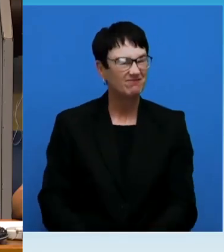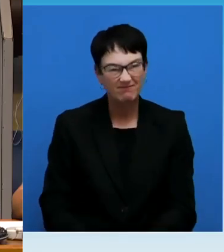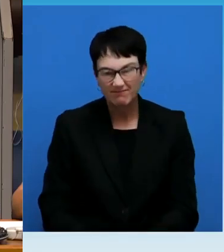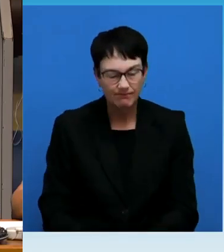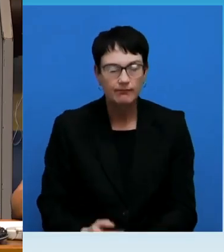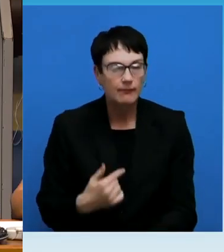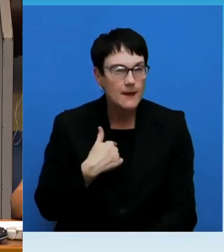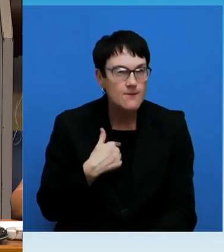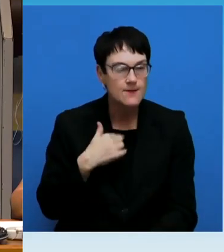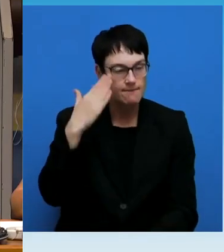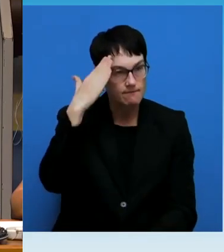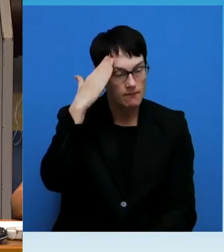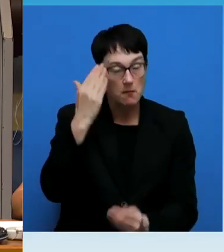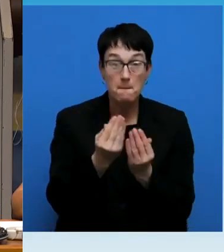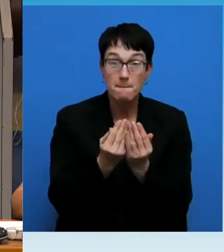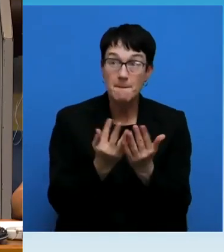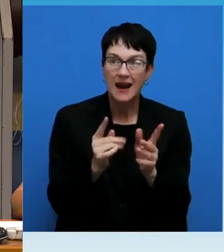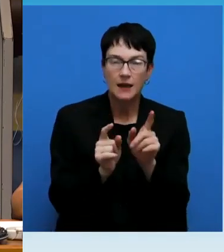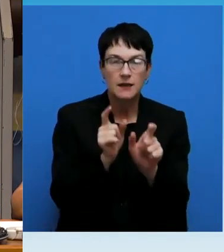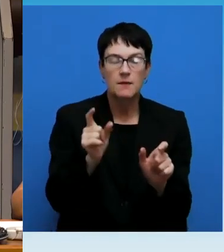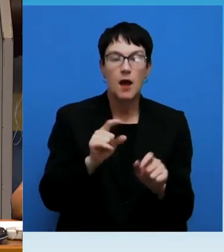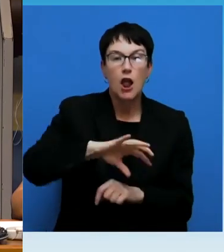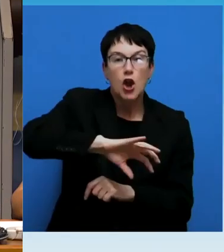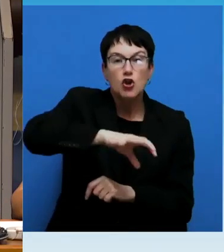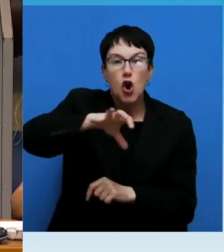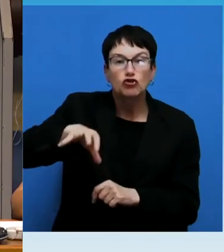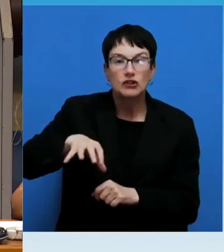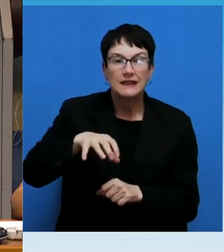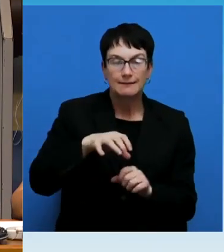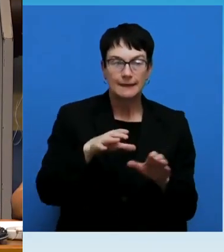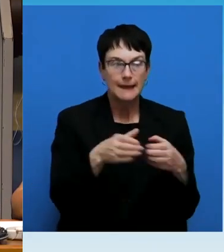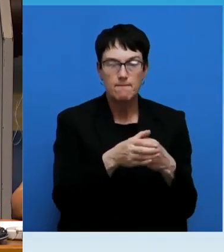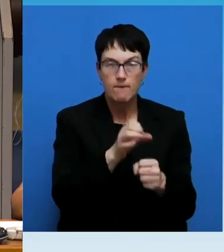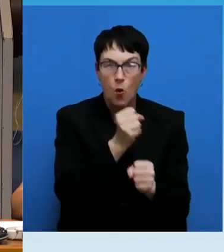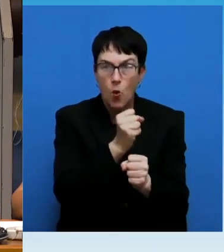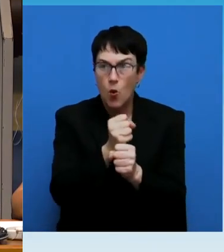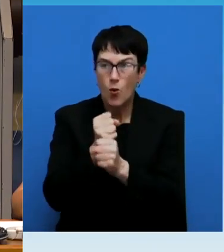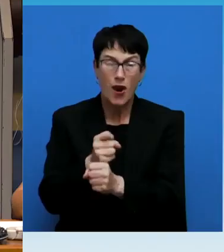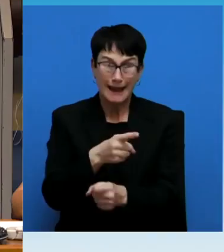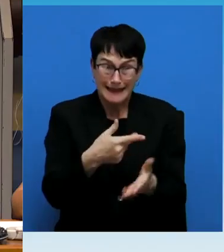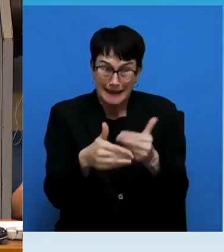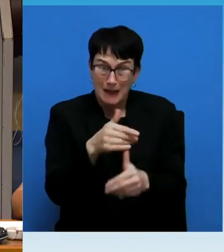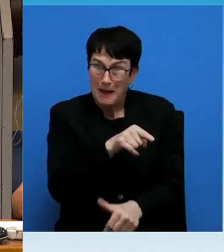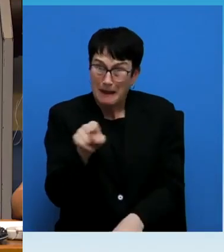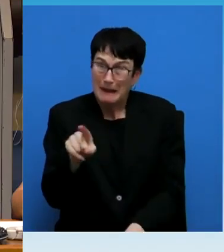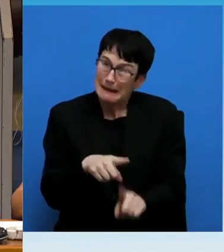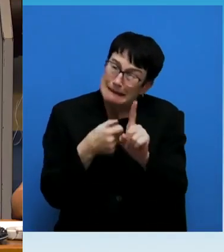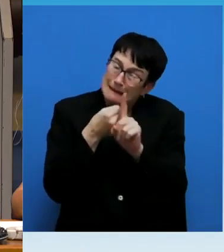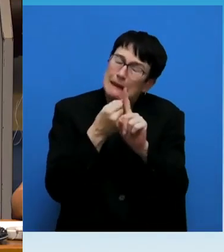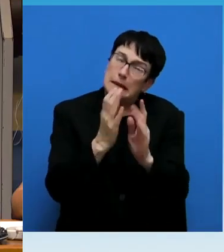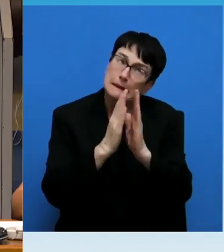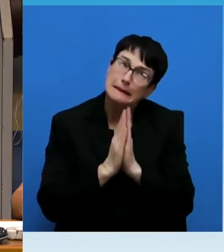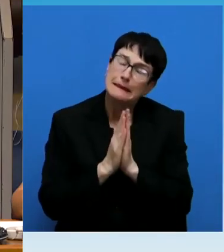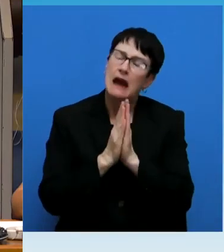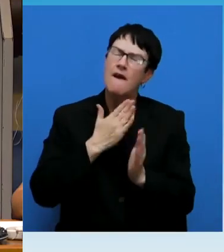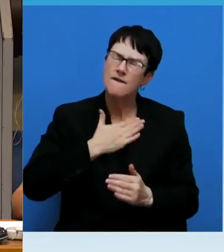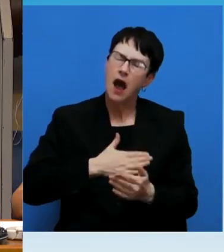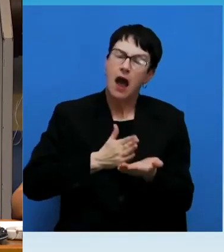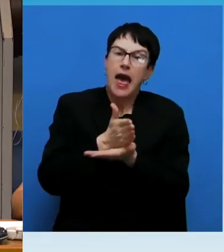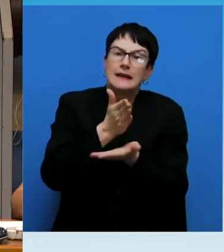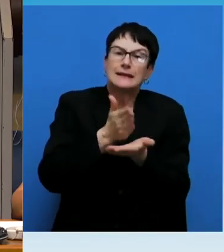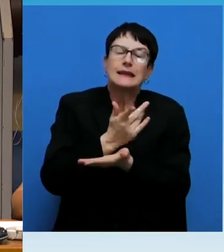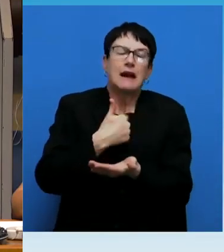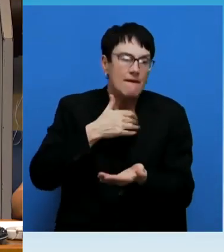our country teams have pushed our systems to be more inclusive and accessible, yet too few persons with